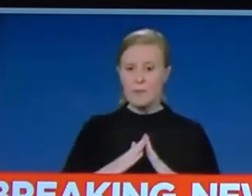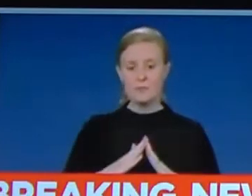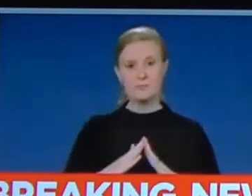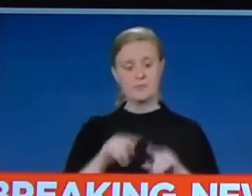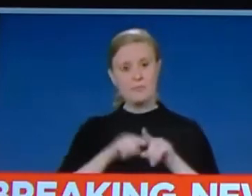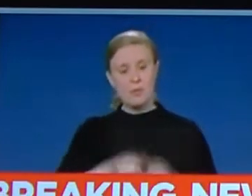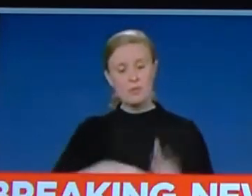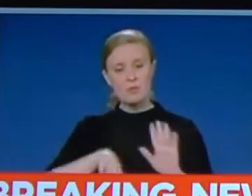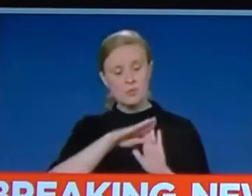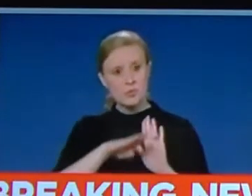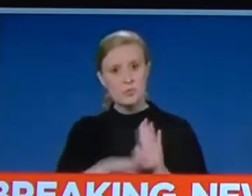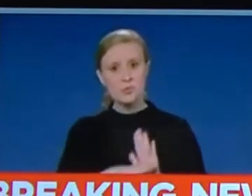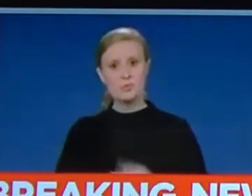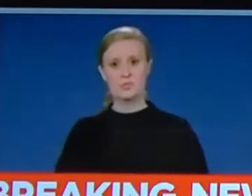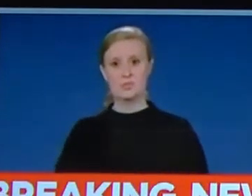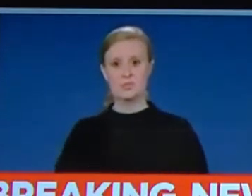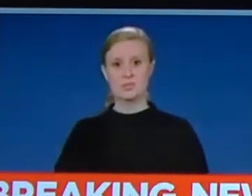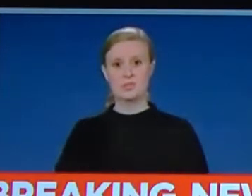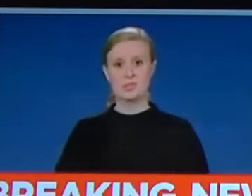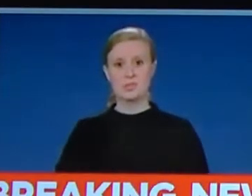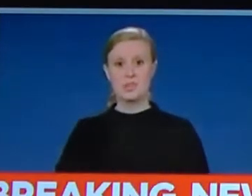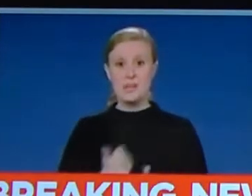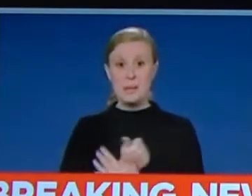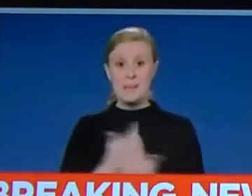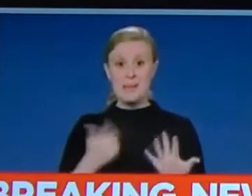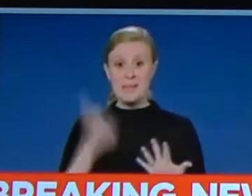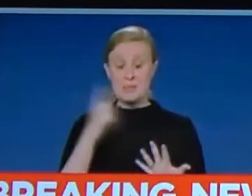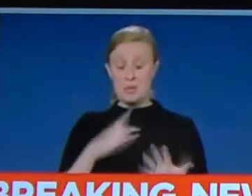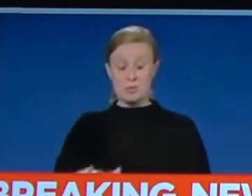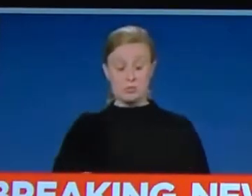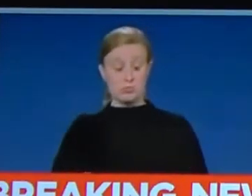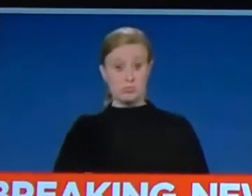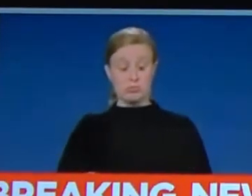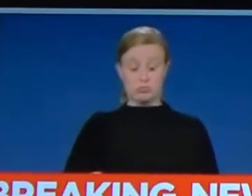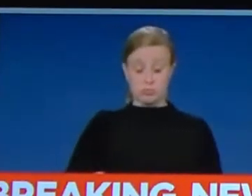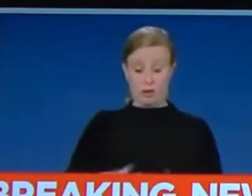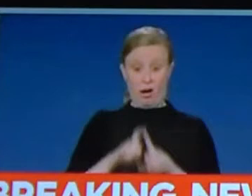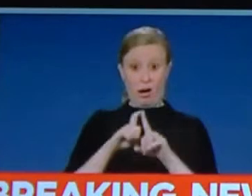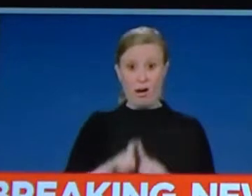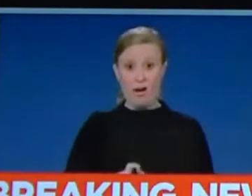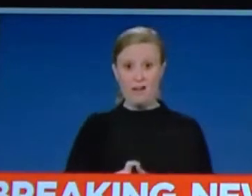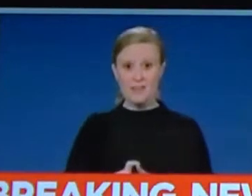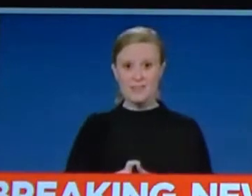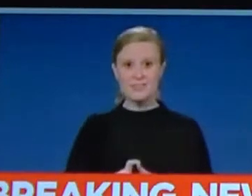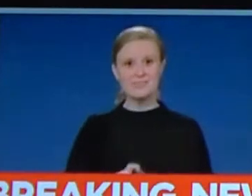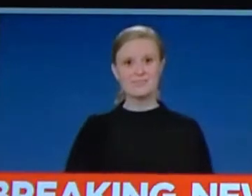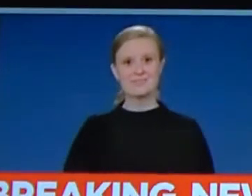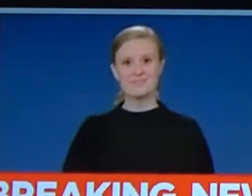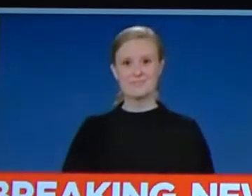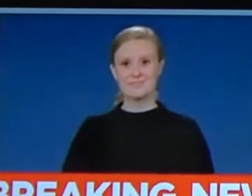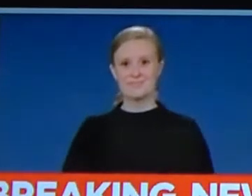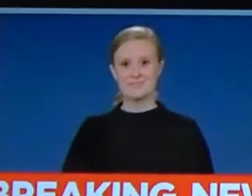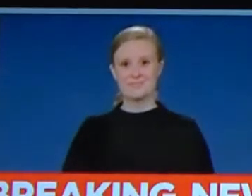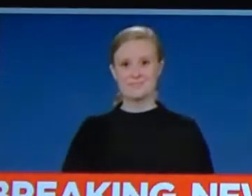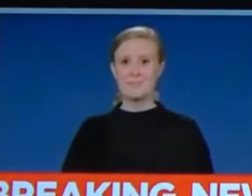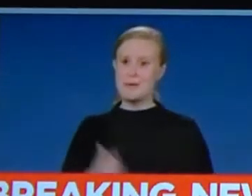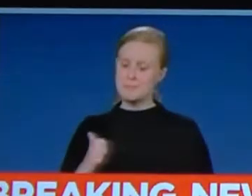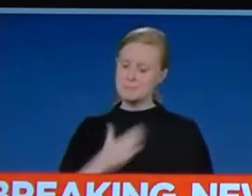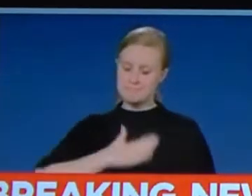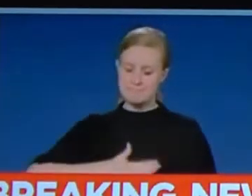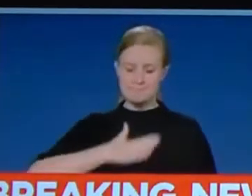that will go against the grain for so many. But we adapt. We can change the way we live, but it doesn't change who we